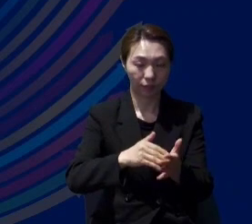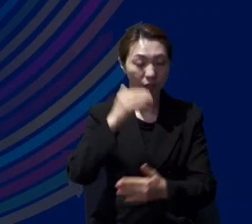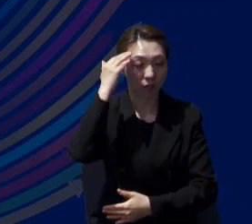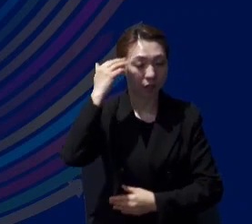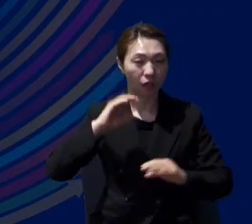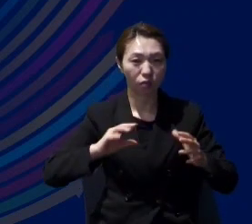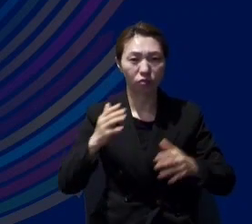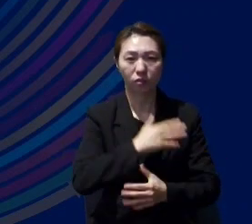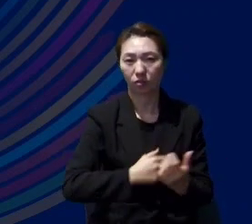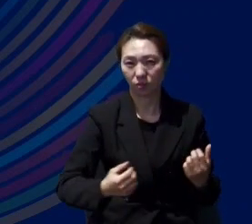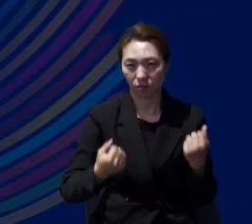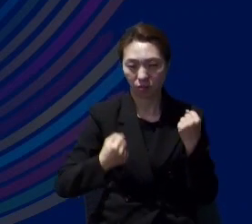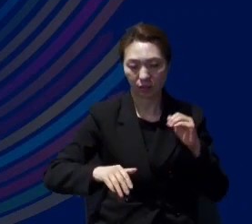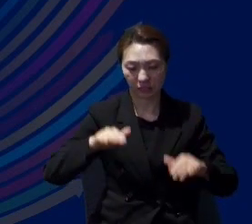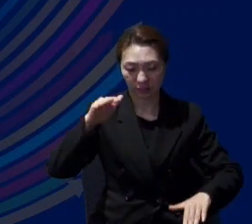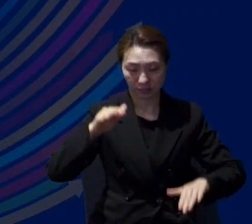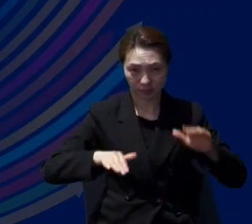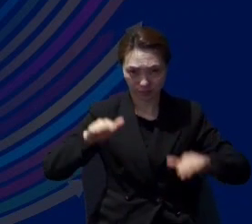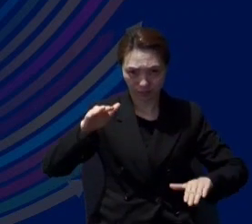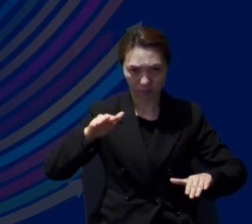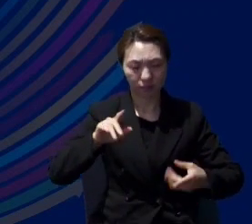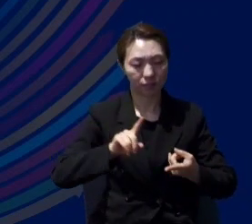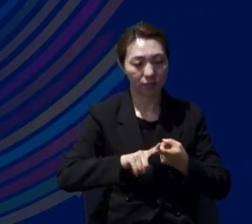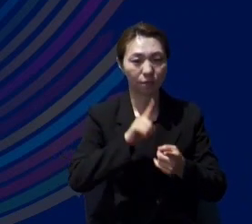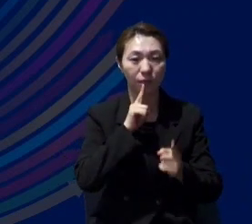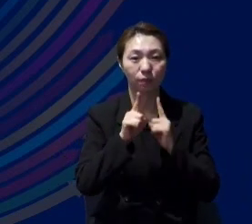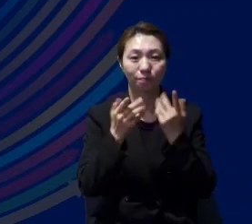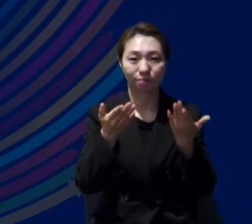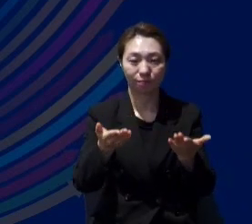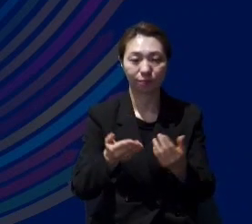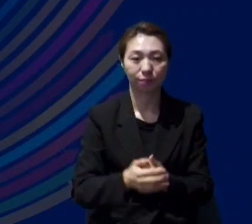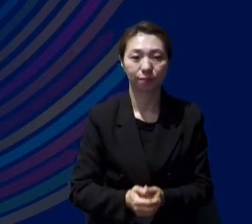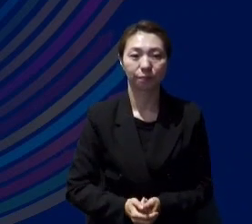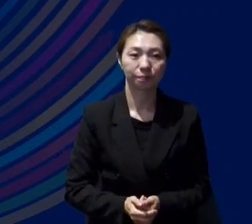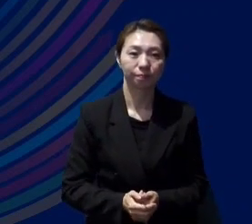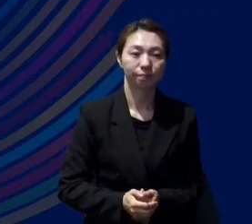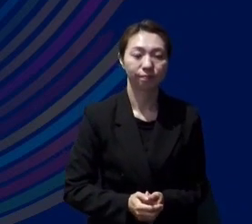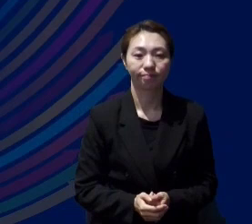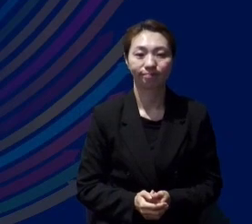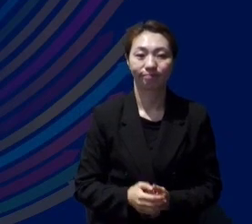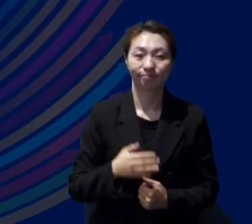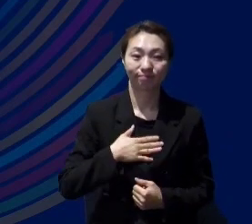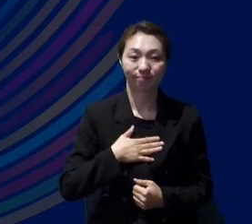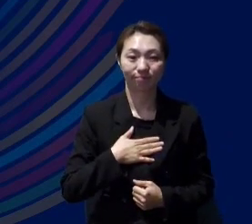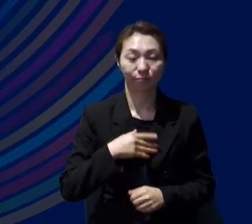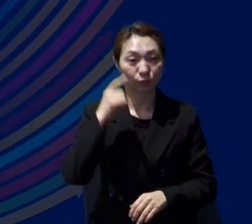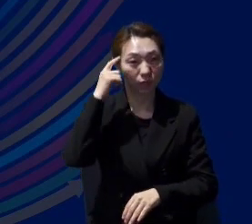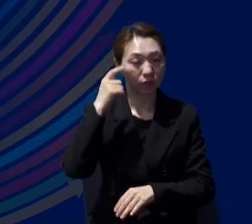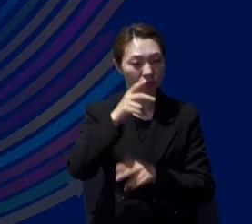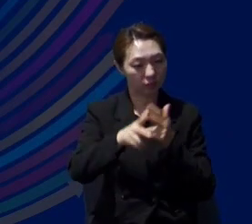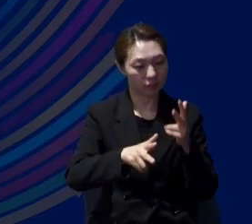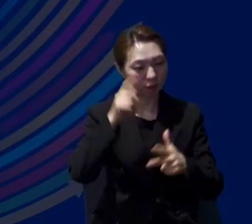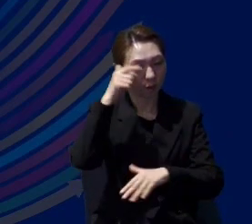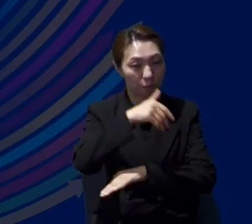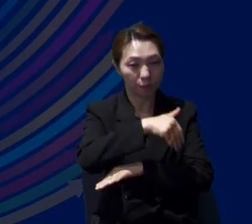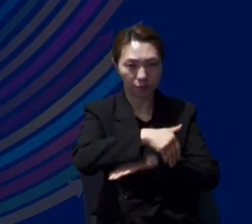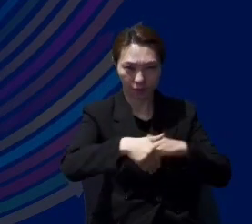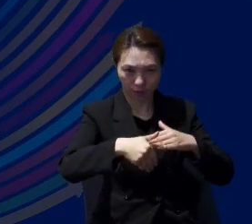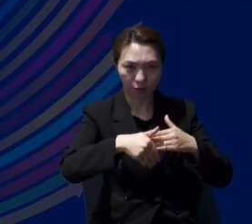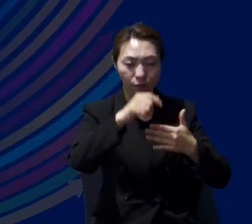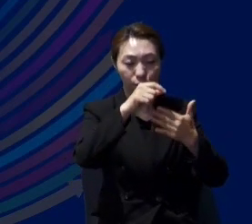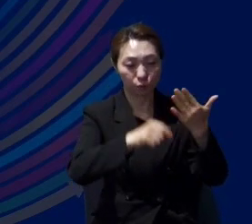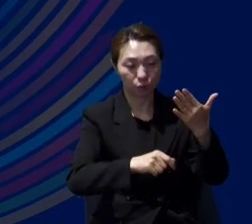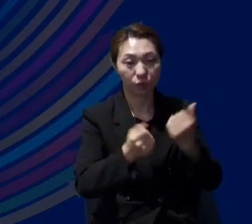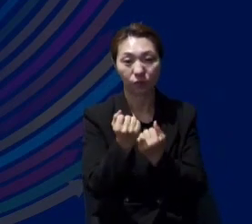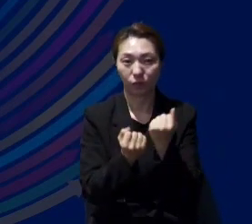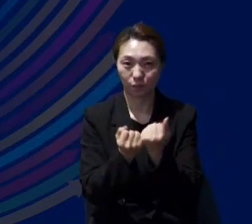So this is part of a broader project, and the goal of this US Health Disparities Project is to estimate the burden